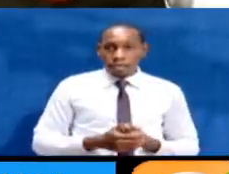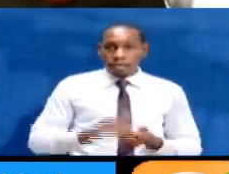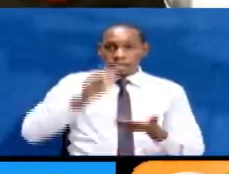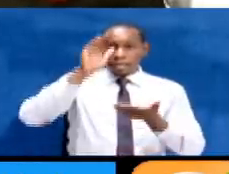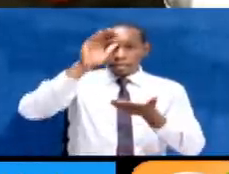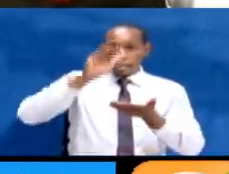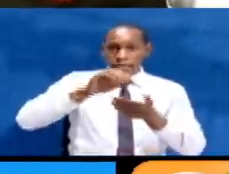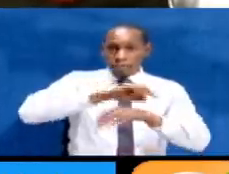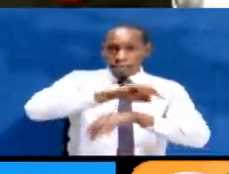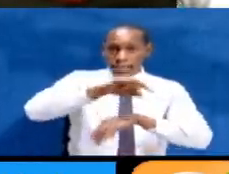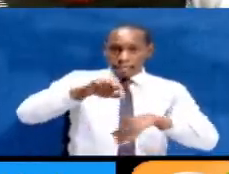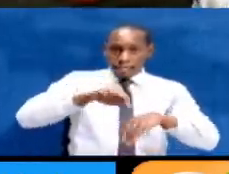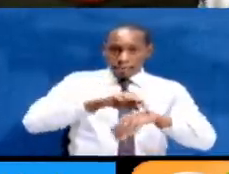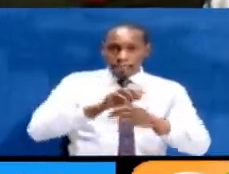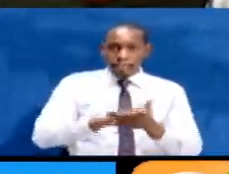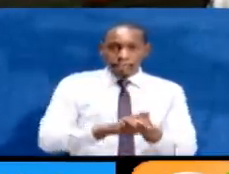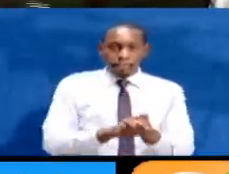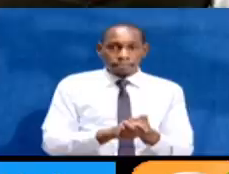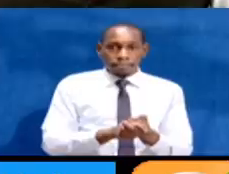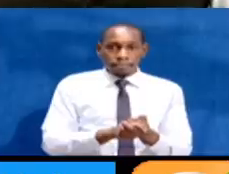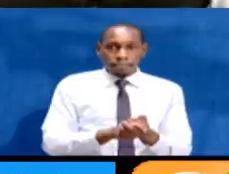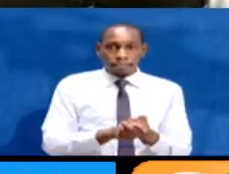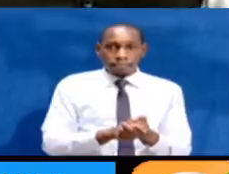reducing the hours of the